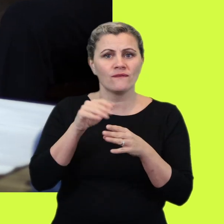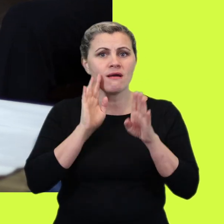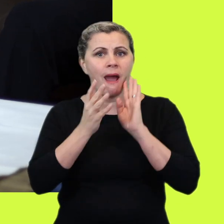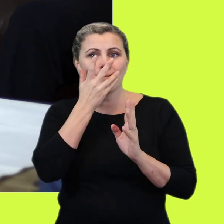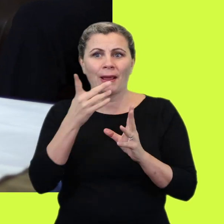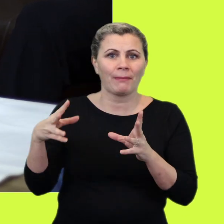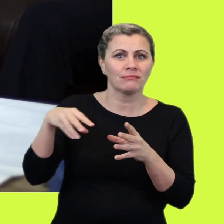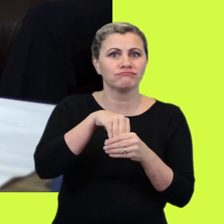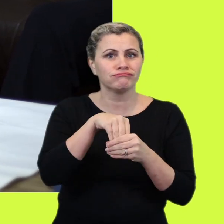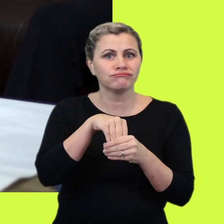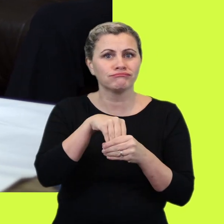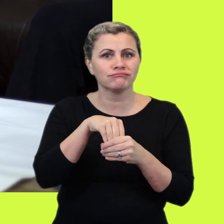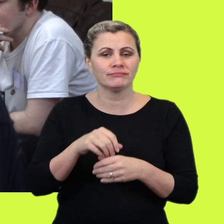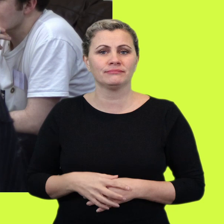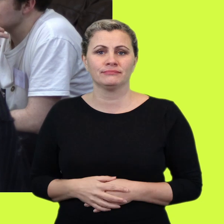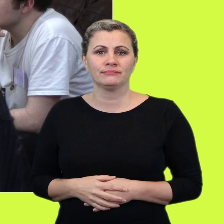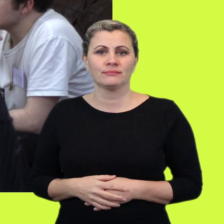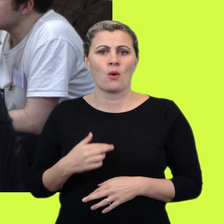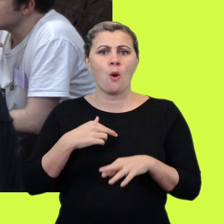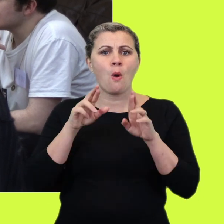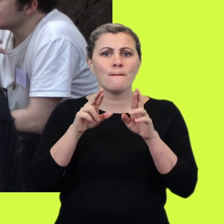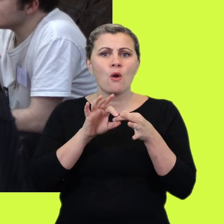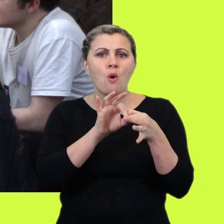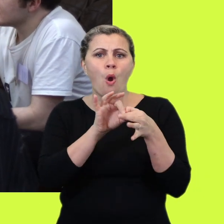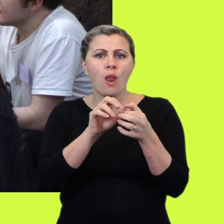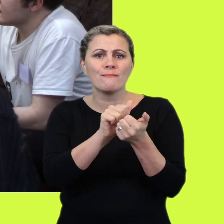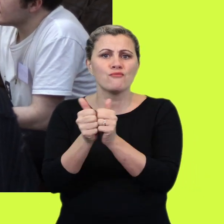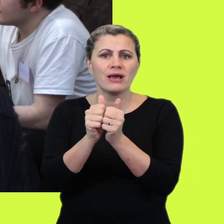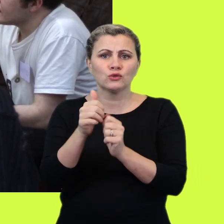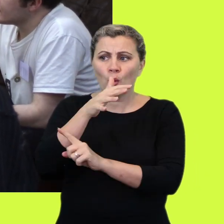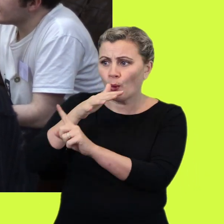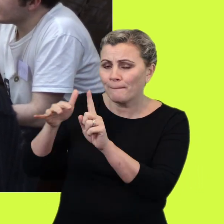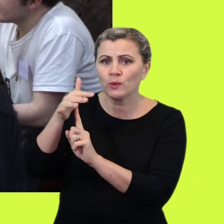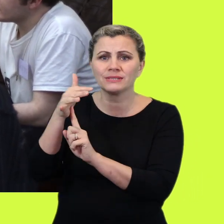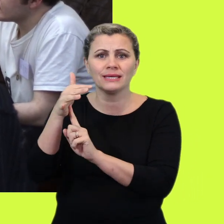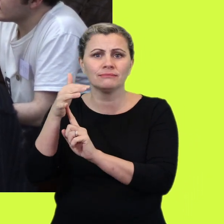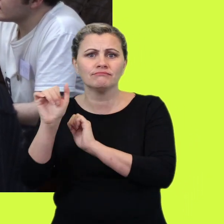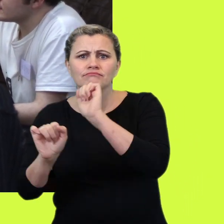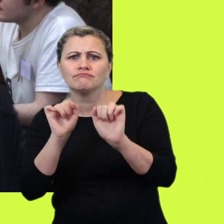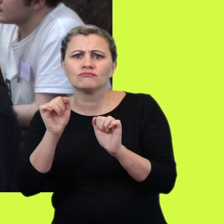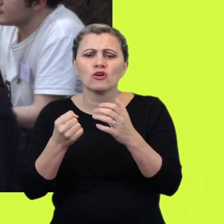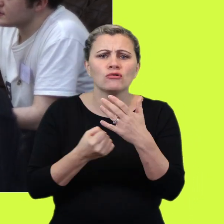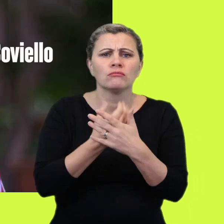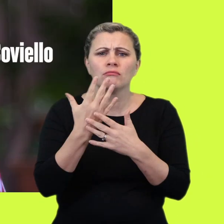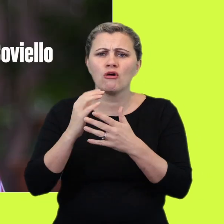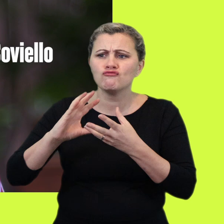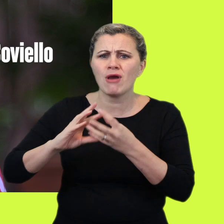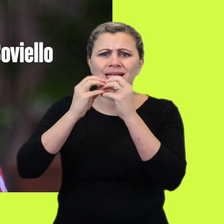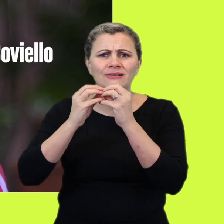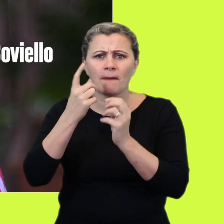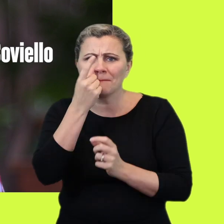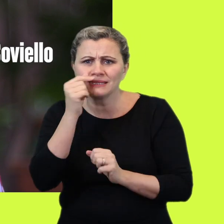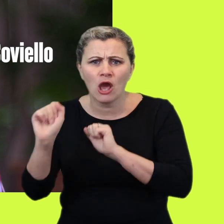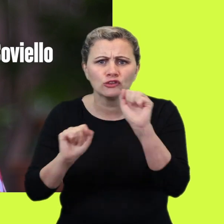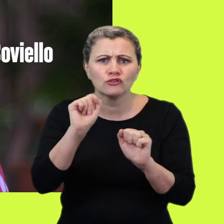people. I'm hoping to collaborate with the community, exploring their creative potential and helping